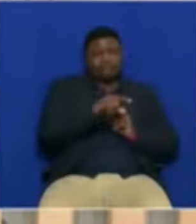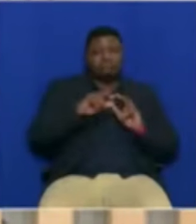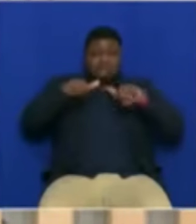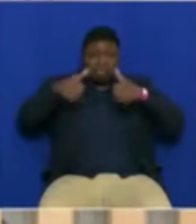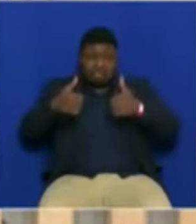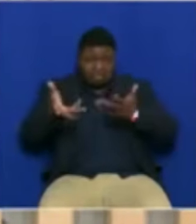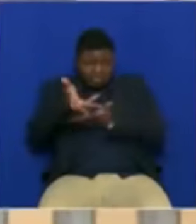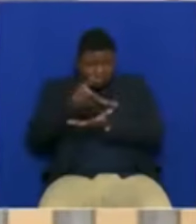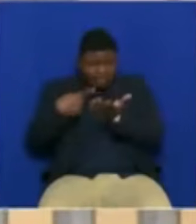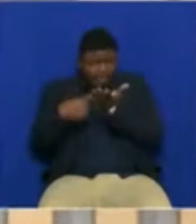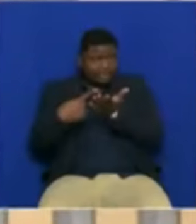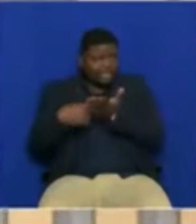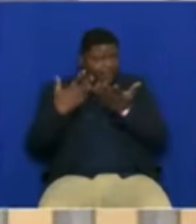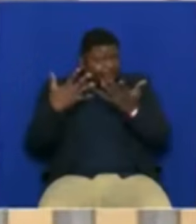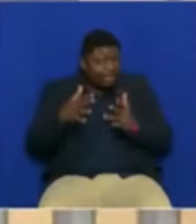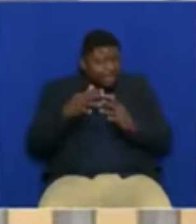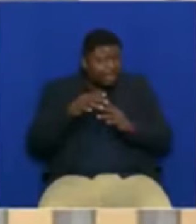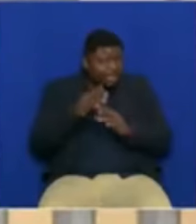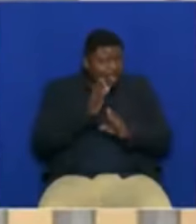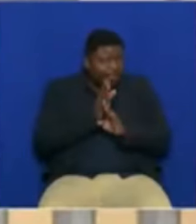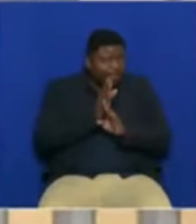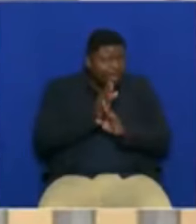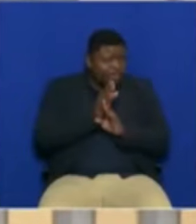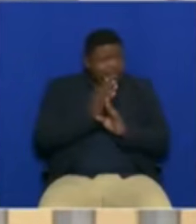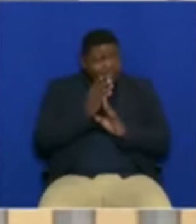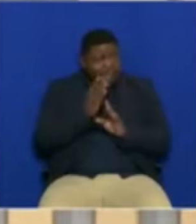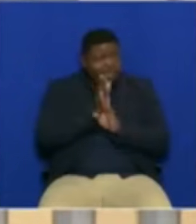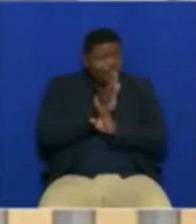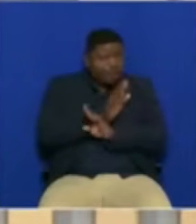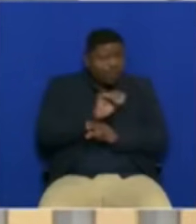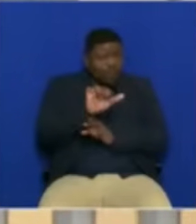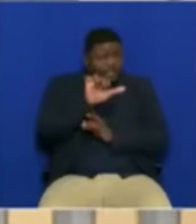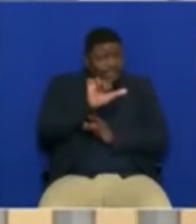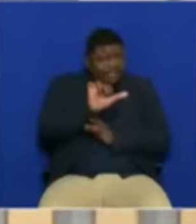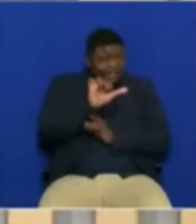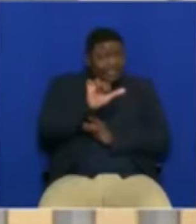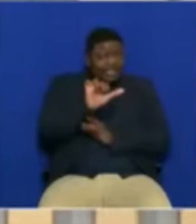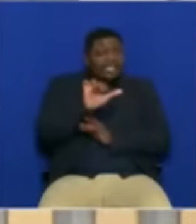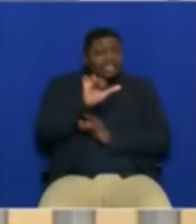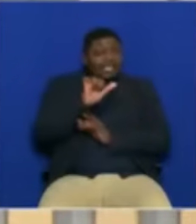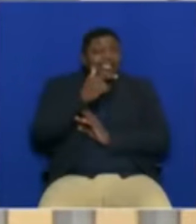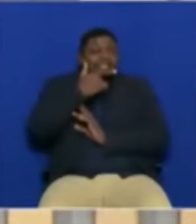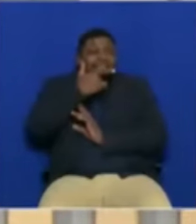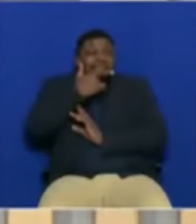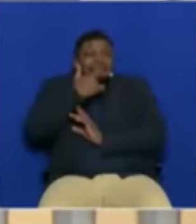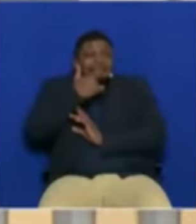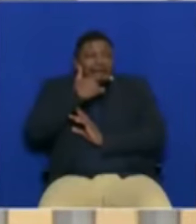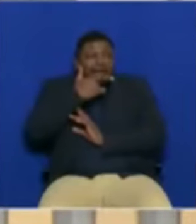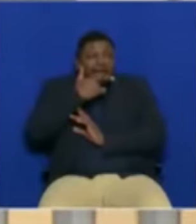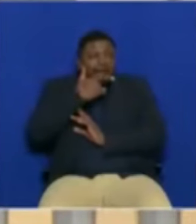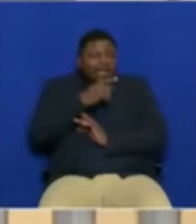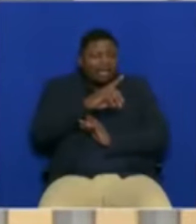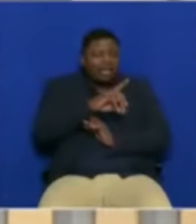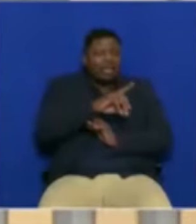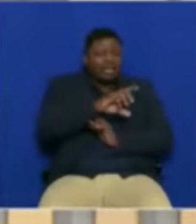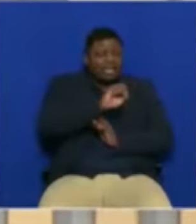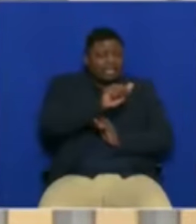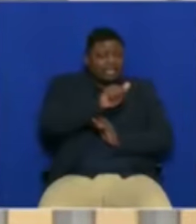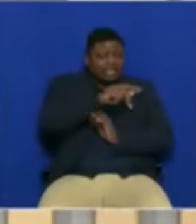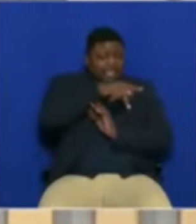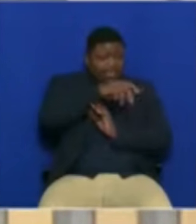During December, there was engagements like... No, I'm interested in the 6th specifically. I if you cannot recall. remember. I cannot